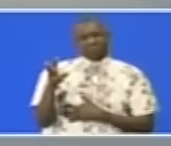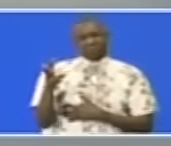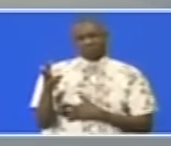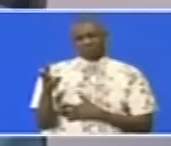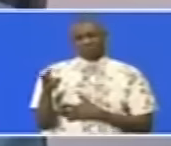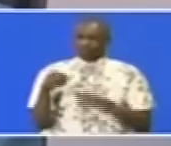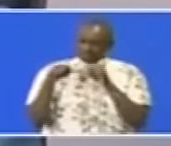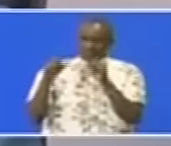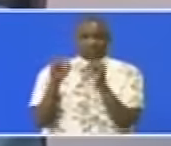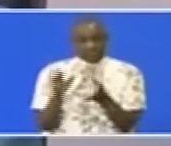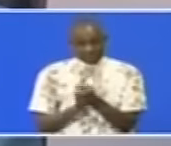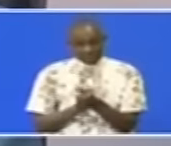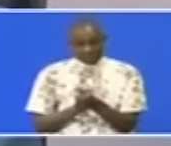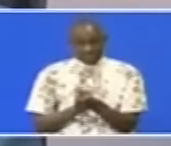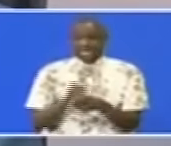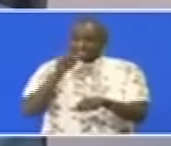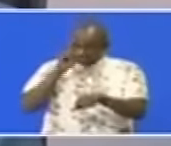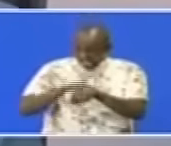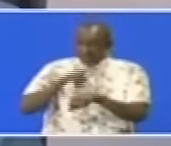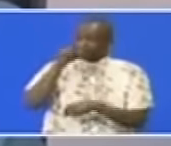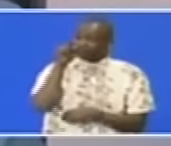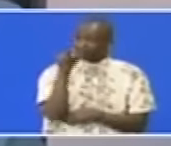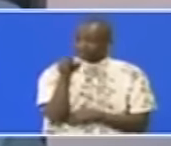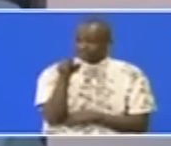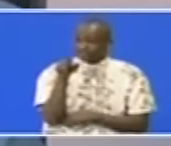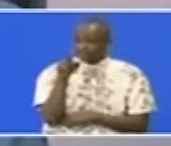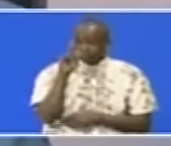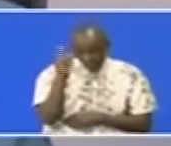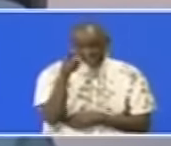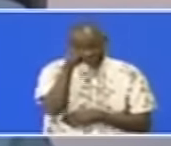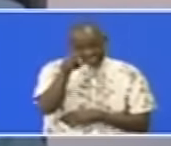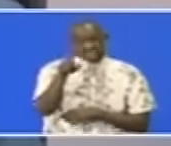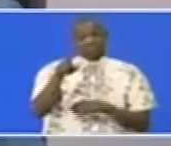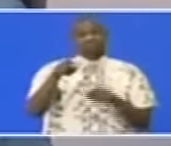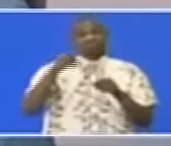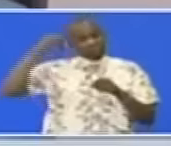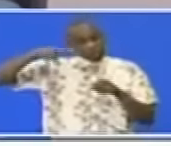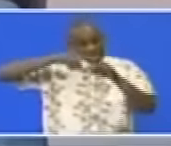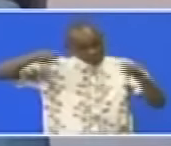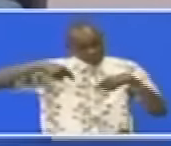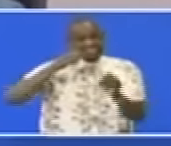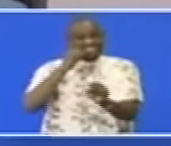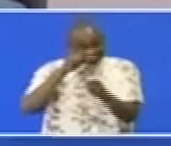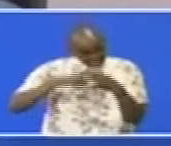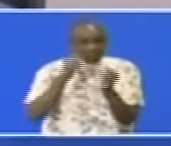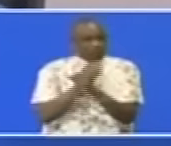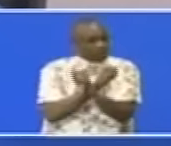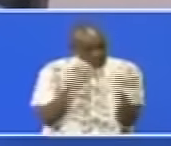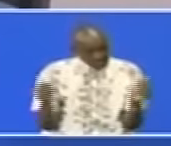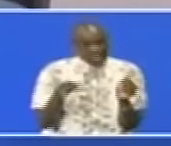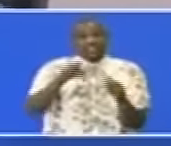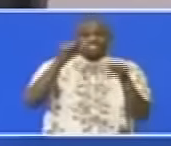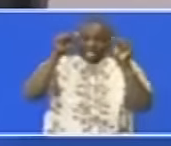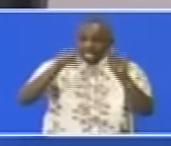maintain. Once this power plant is fully functional, it can be able